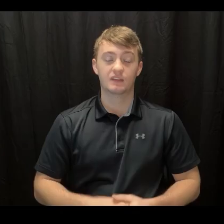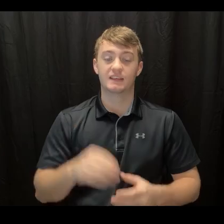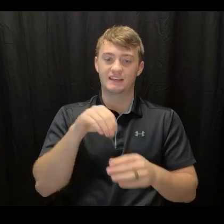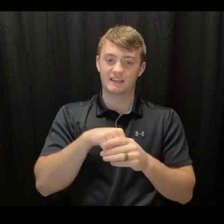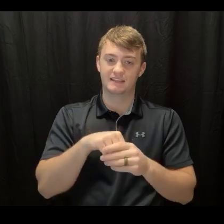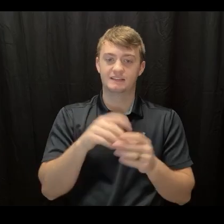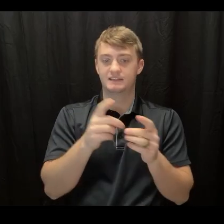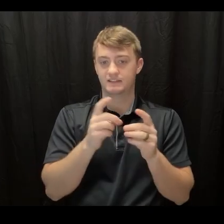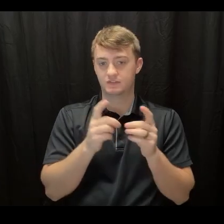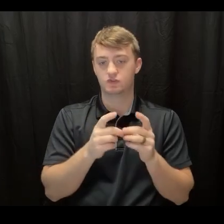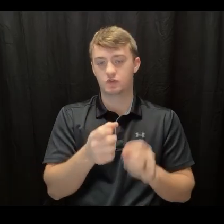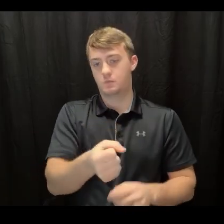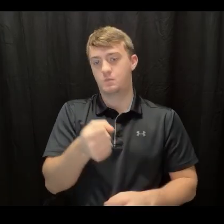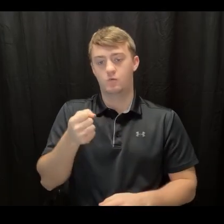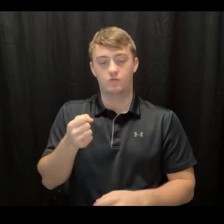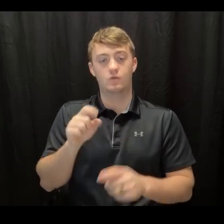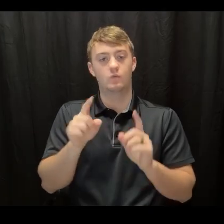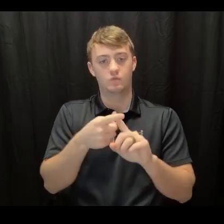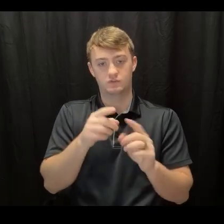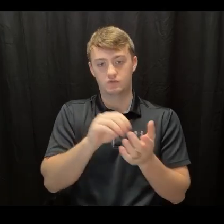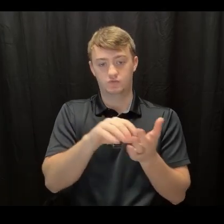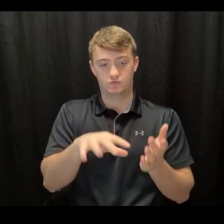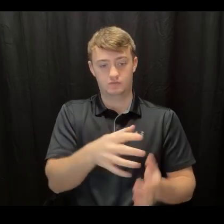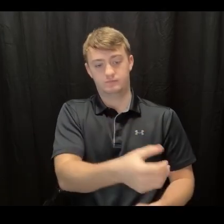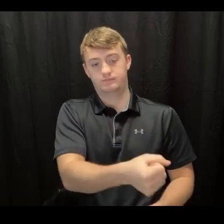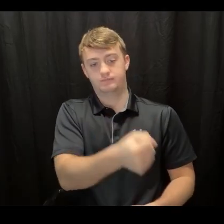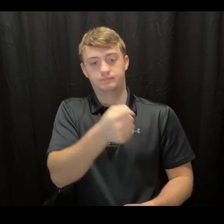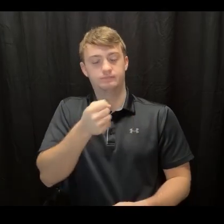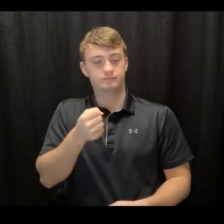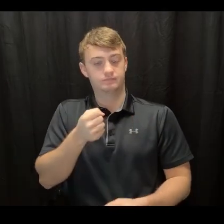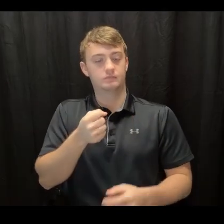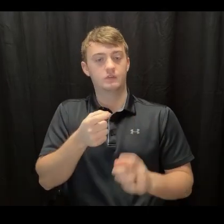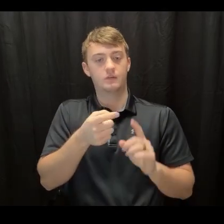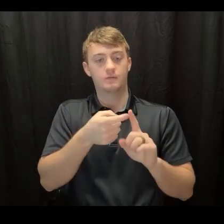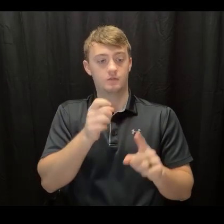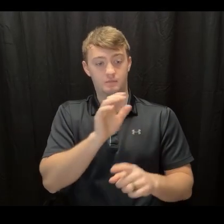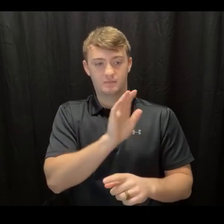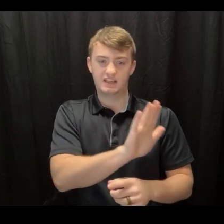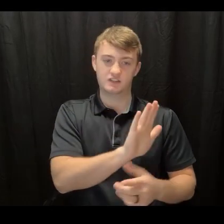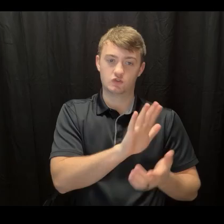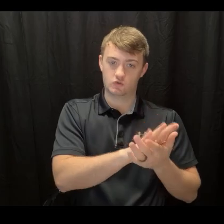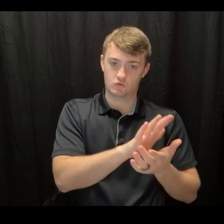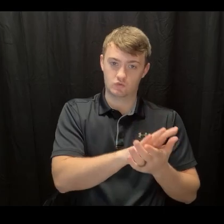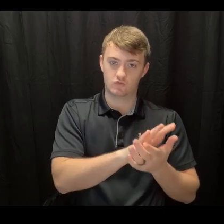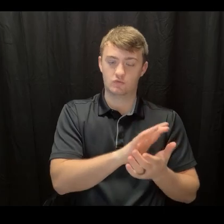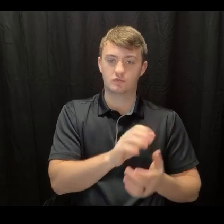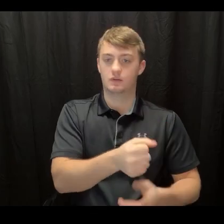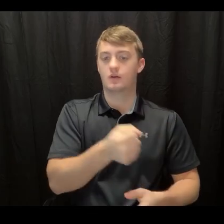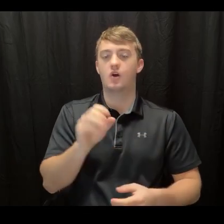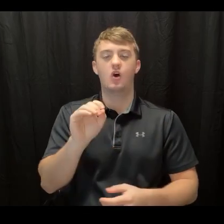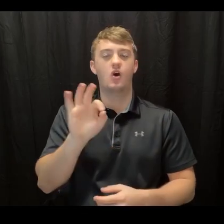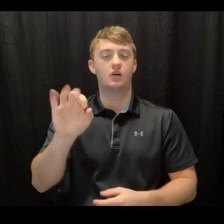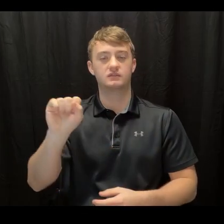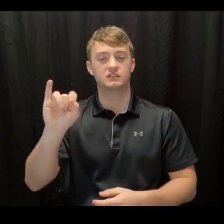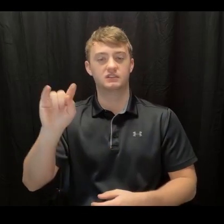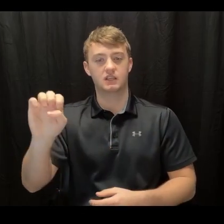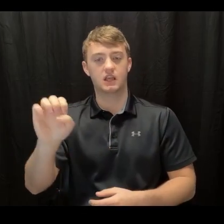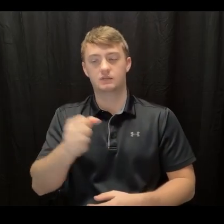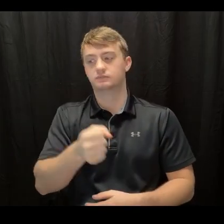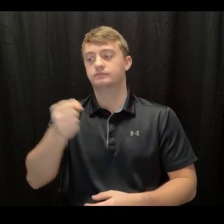An in-district removal is when a student is removed from his or her school to an off-site